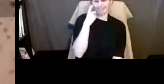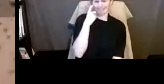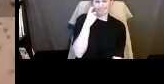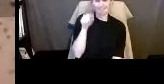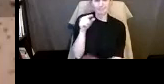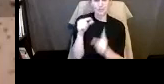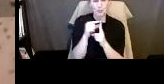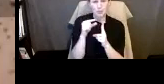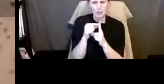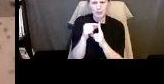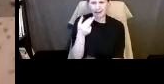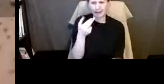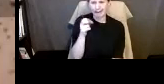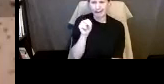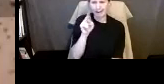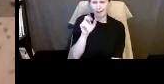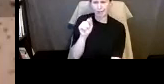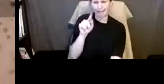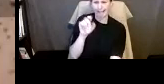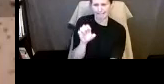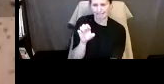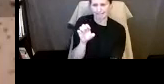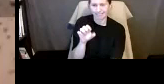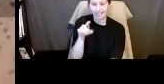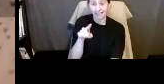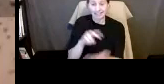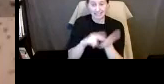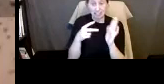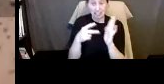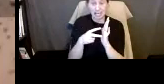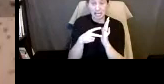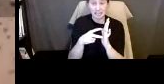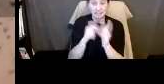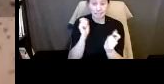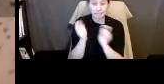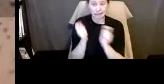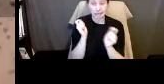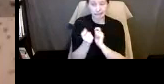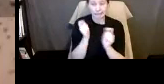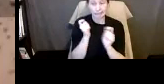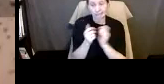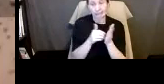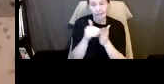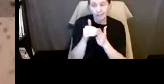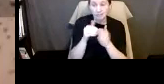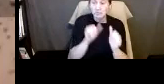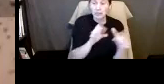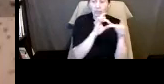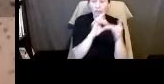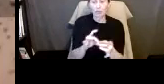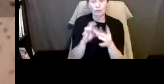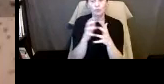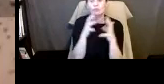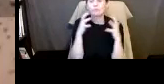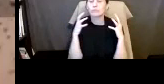word is Heneret. Its definition changes over time, and it can refer to so